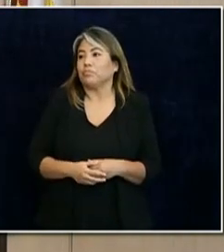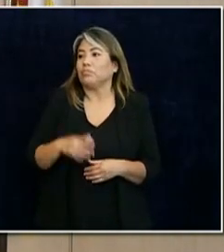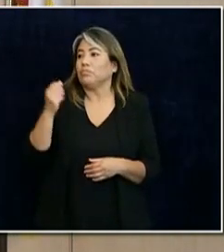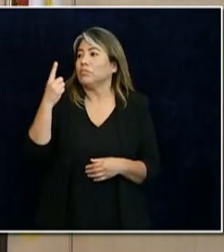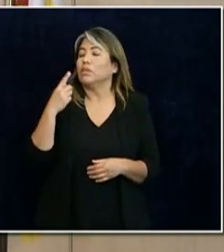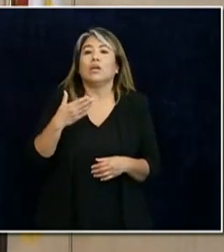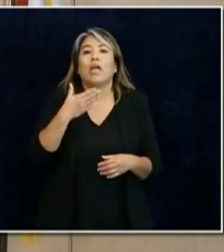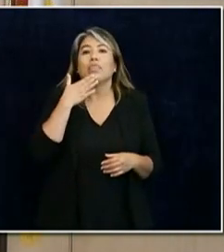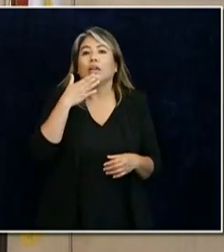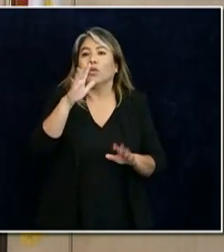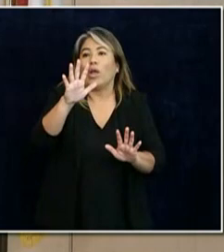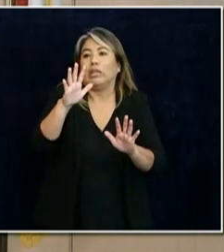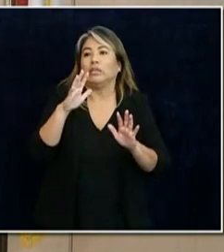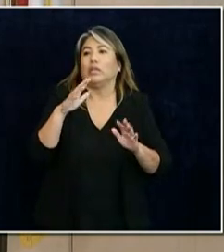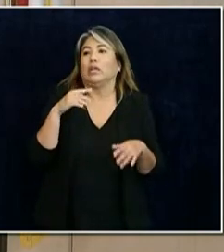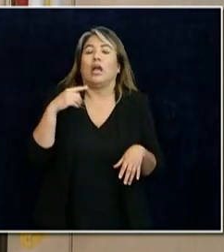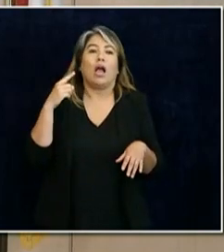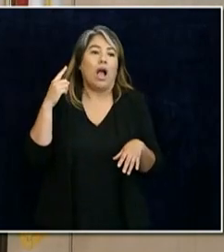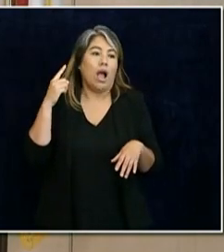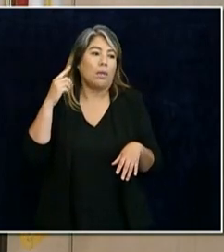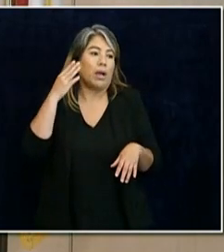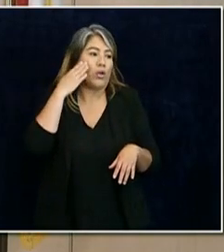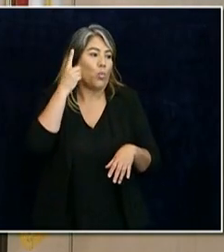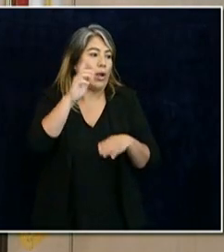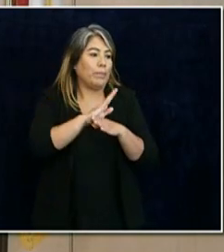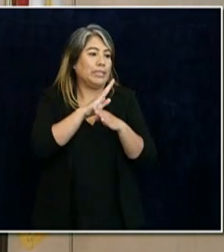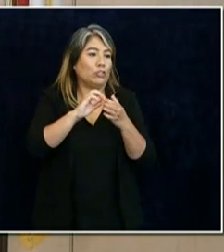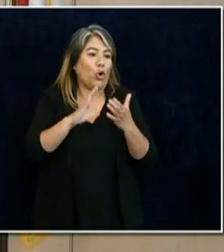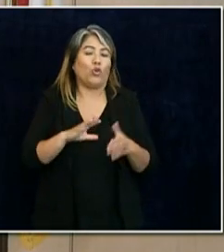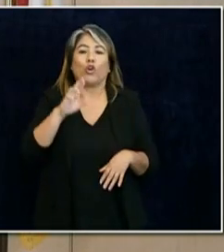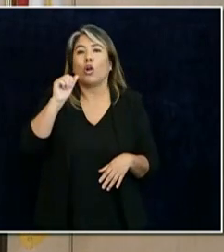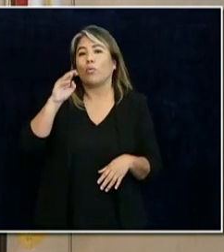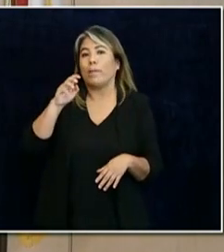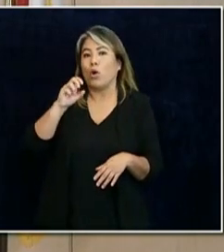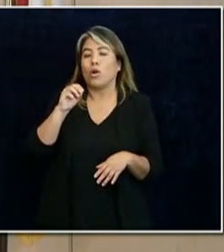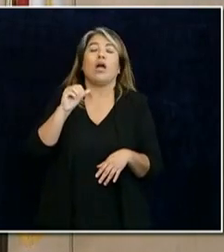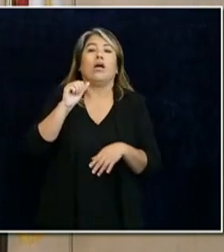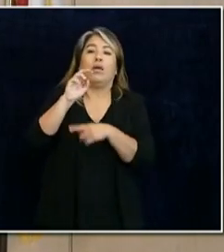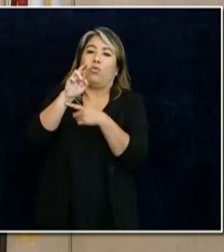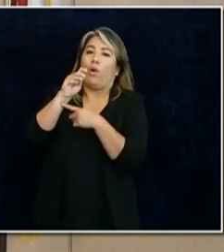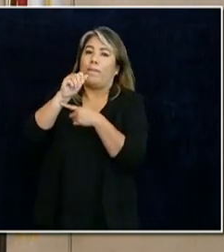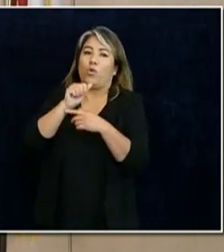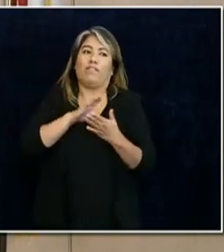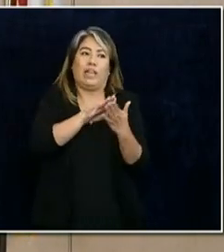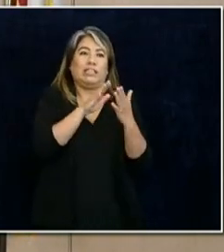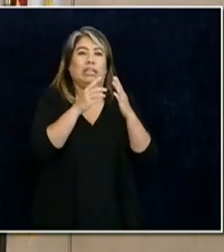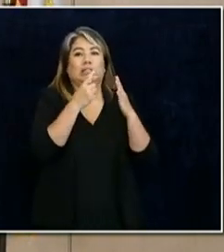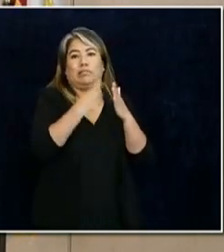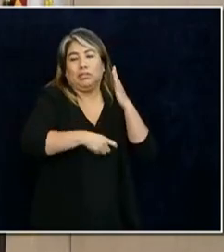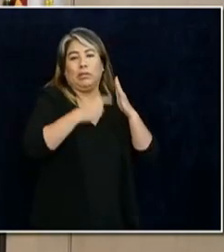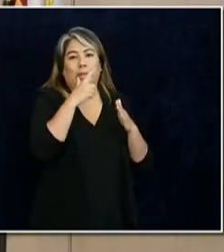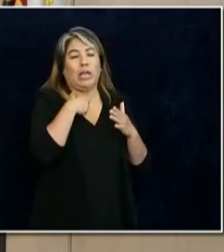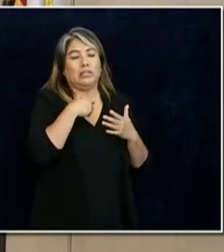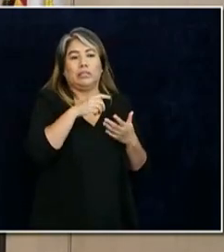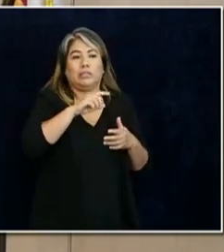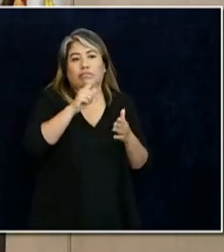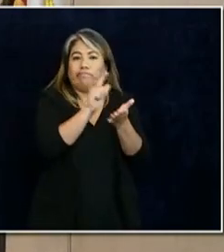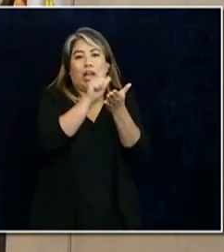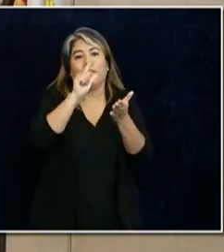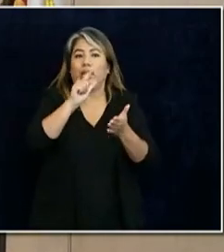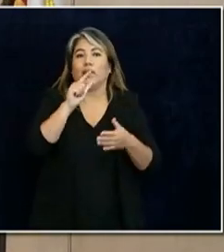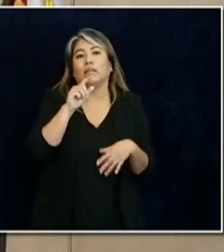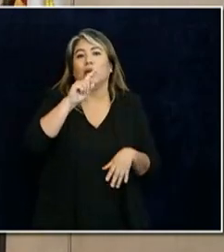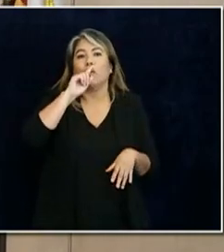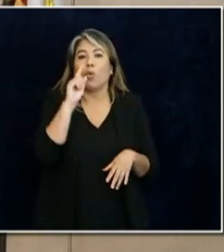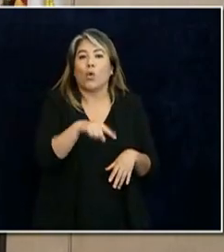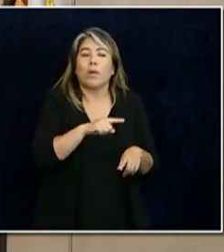then just, sorry, one other one. NBC7 reporting that the first business owner in Ramona facing charges for violating the county public health order. Did you all from the health department